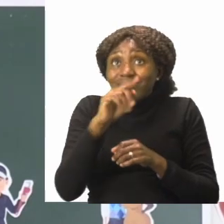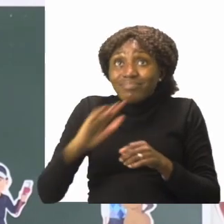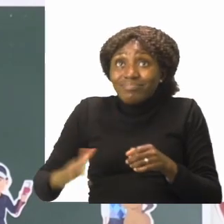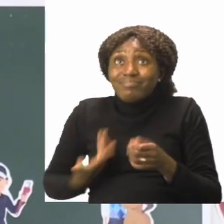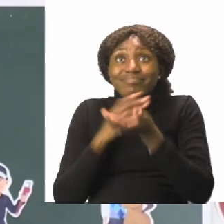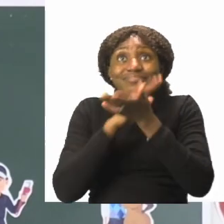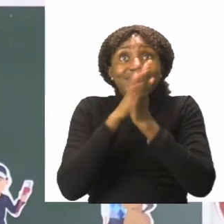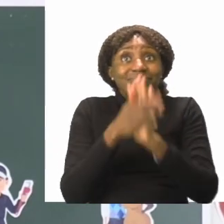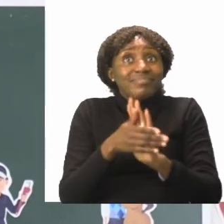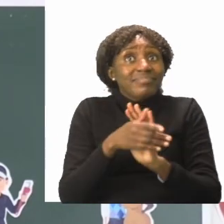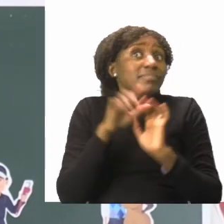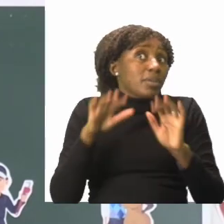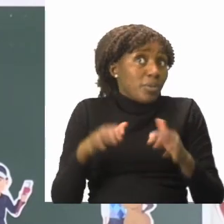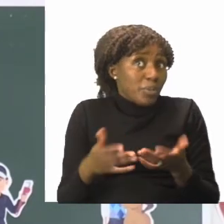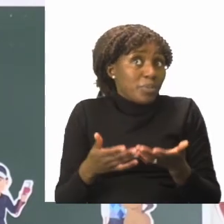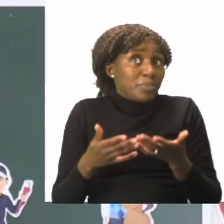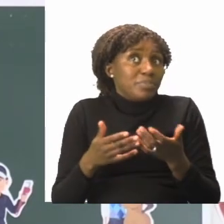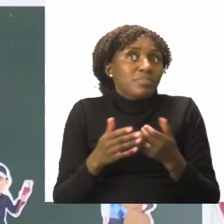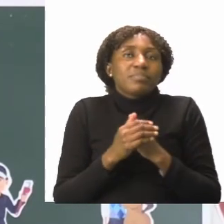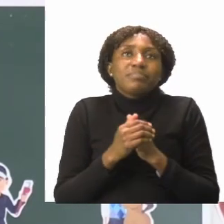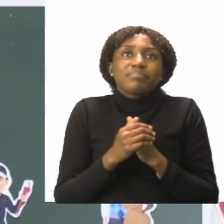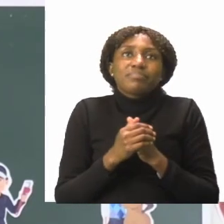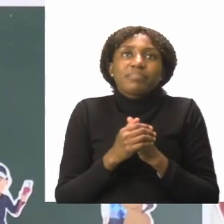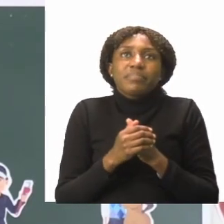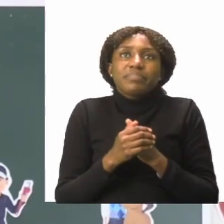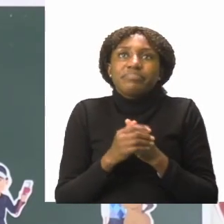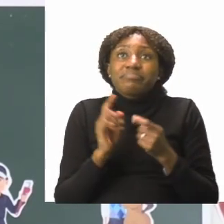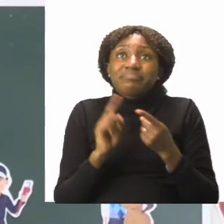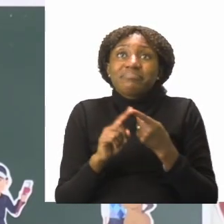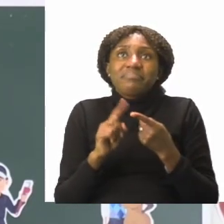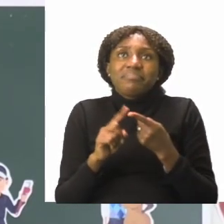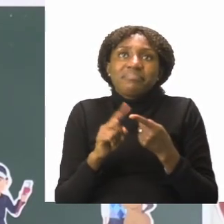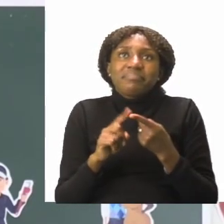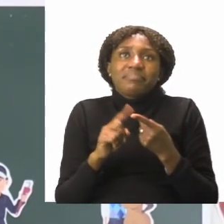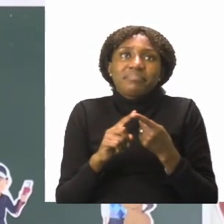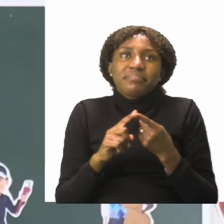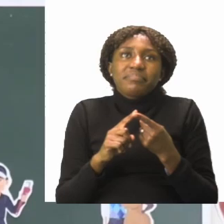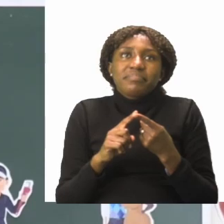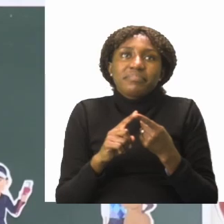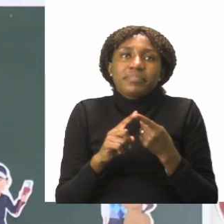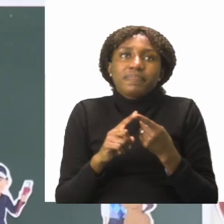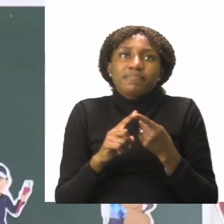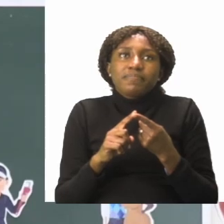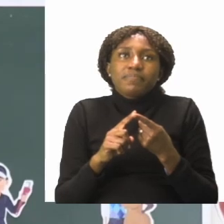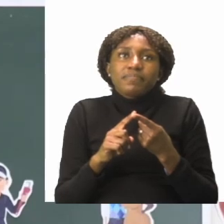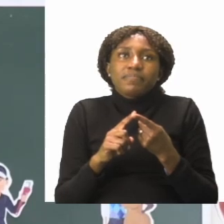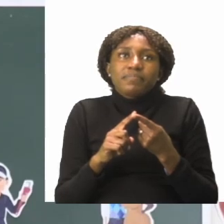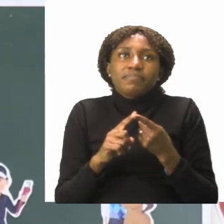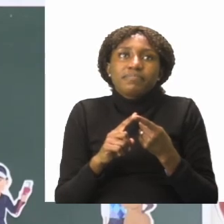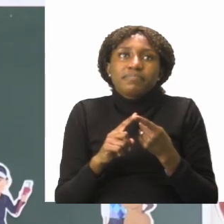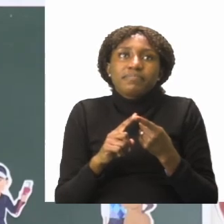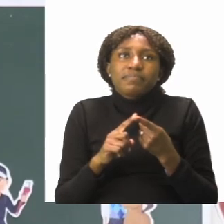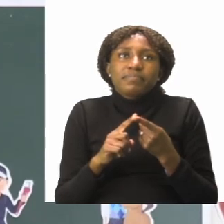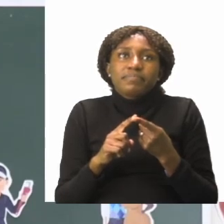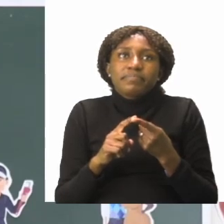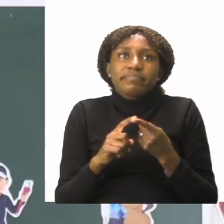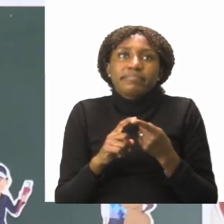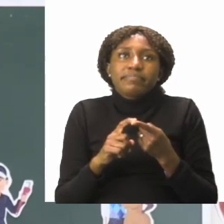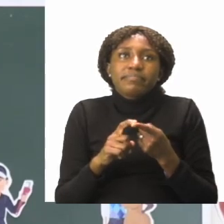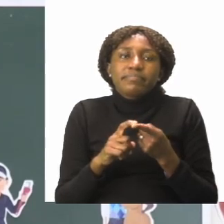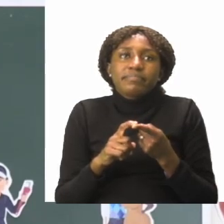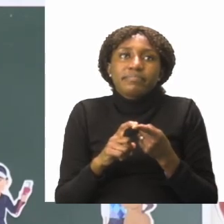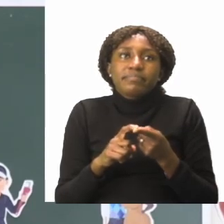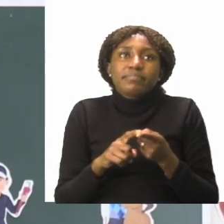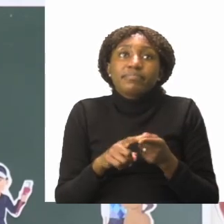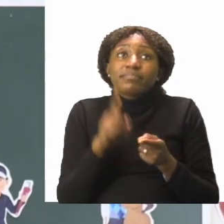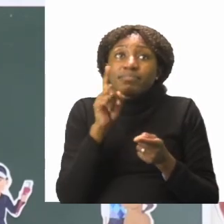those things. The first thing that I want to talk about is this person here.